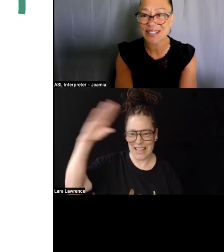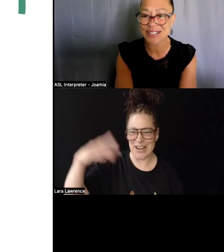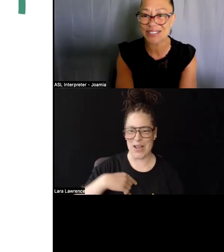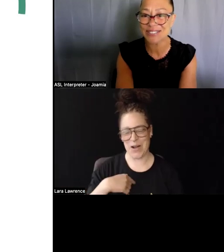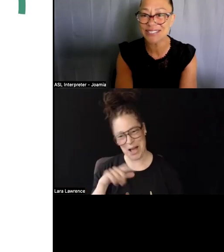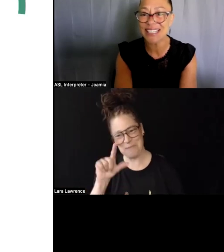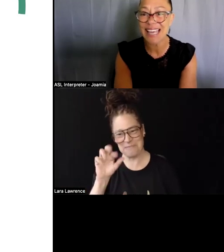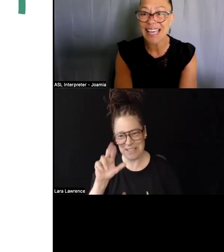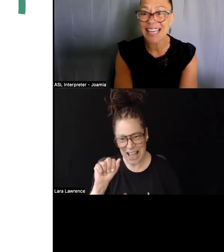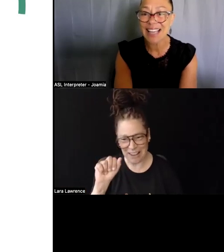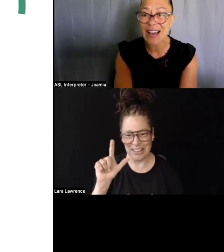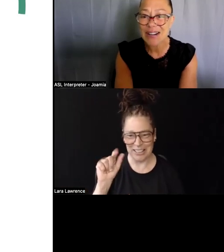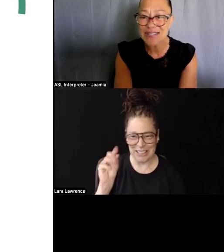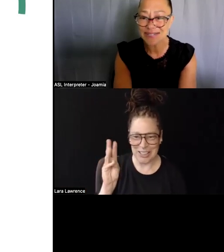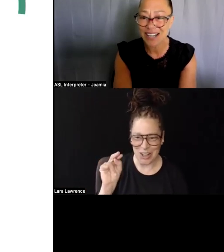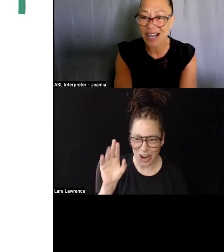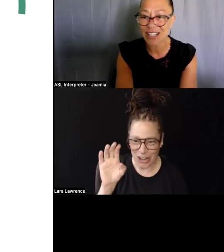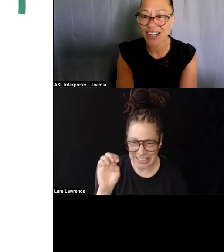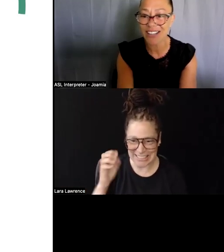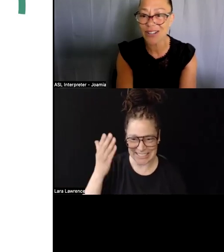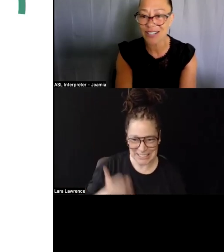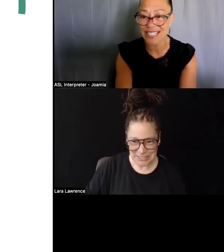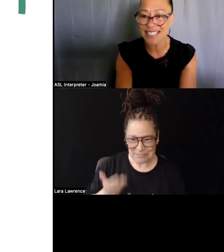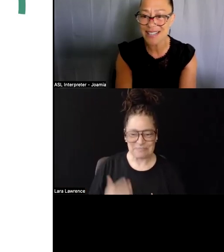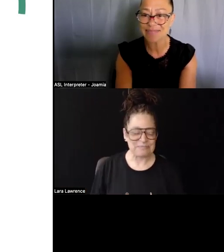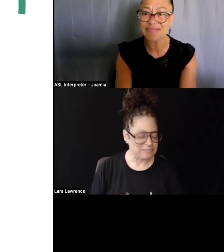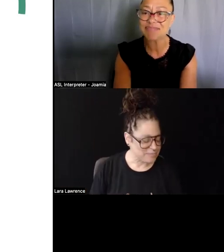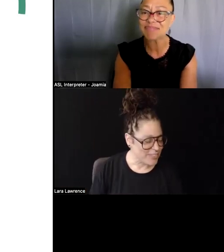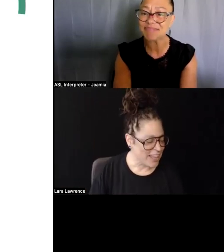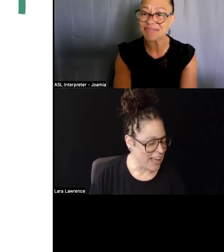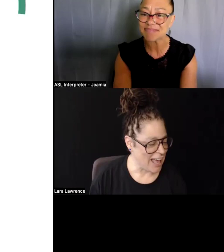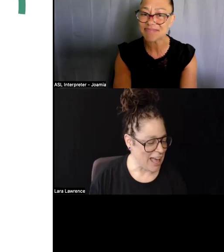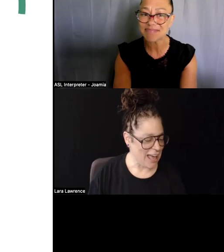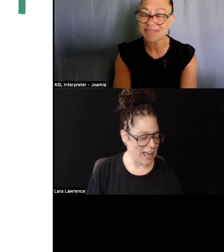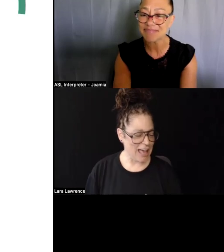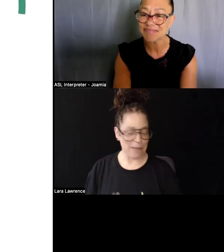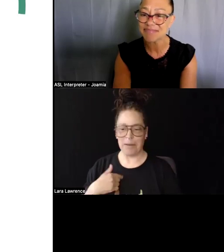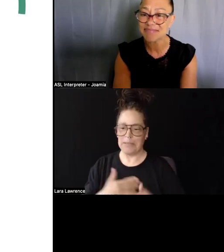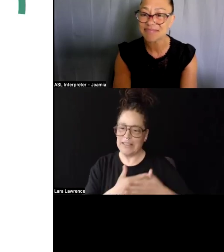Thank you. Hello, I'm Laura Lawrence.